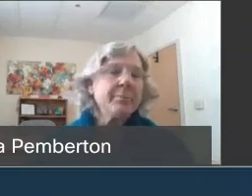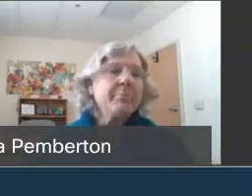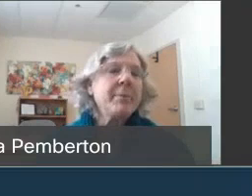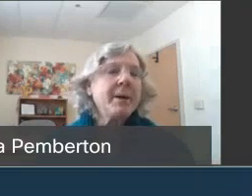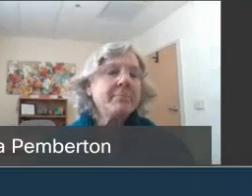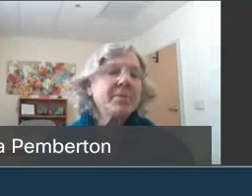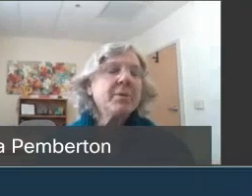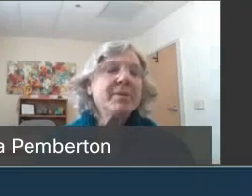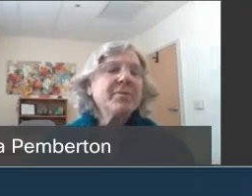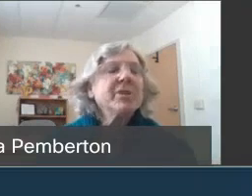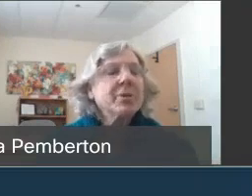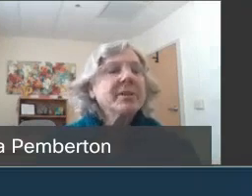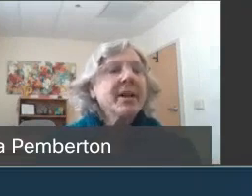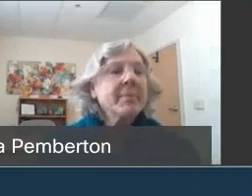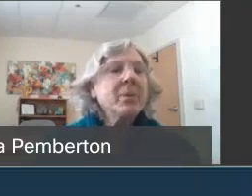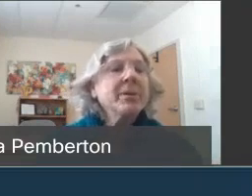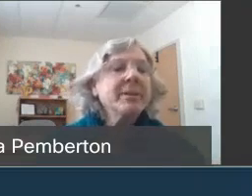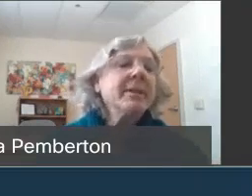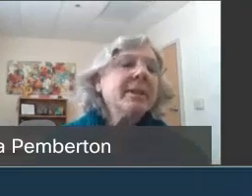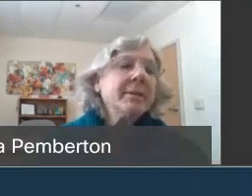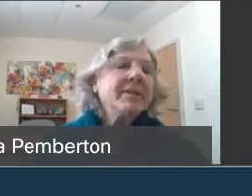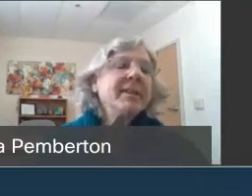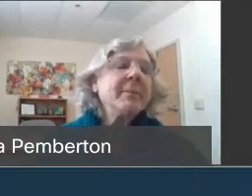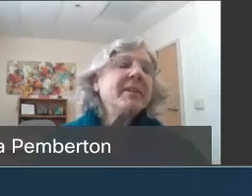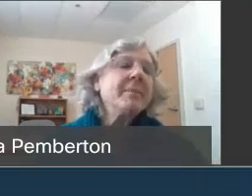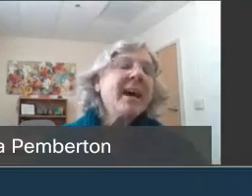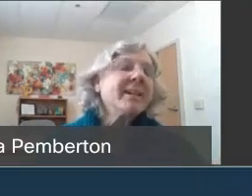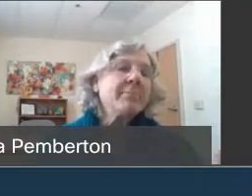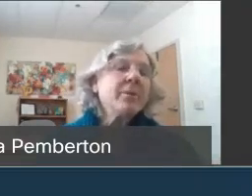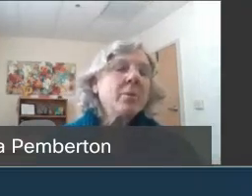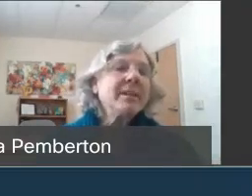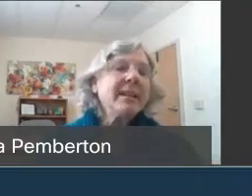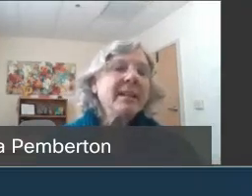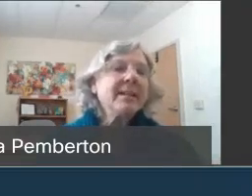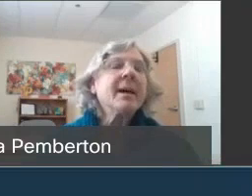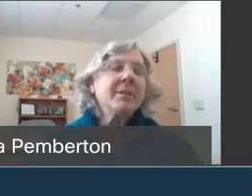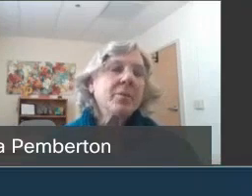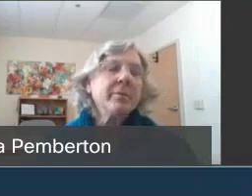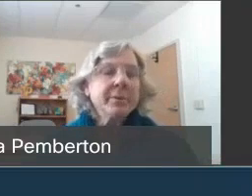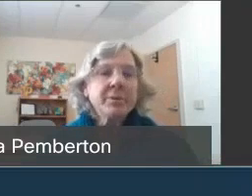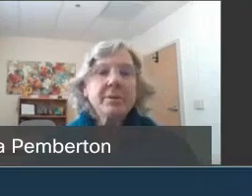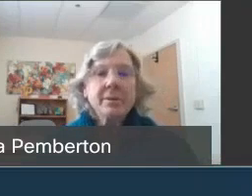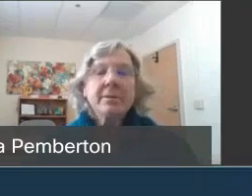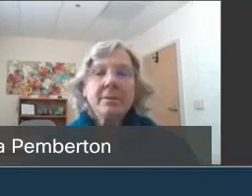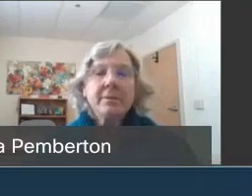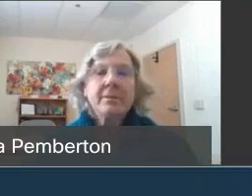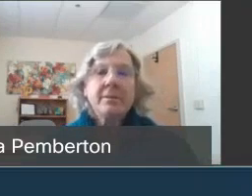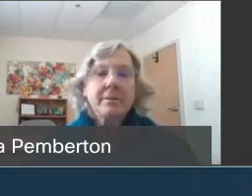courtroom. So it was for a short time they were, but then they brought them back, but only in a couple of courtrooms.